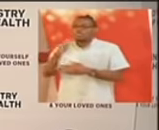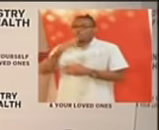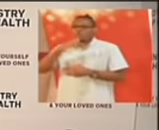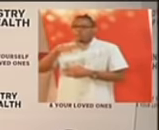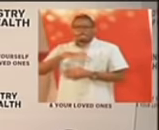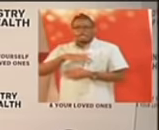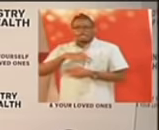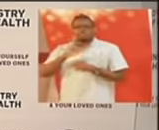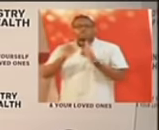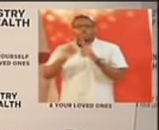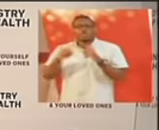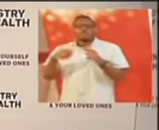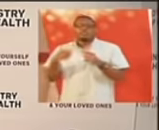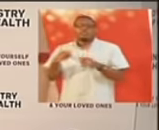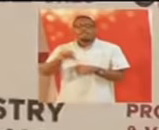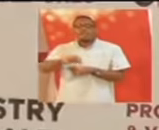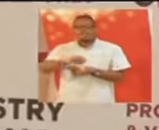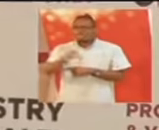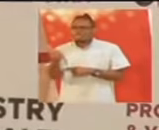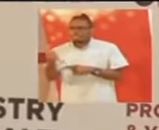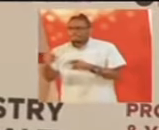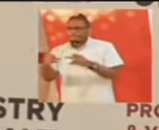health care system.